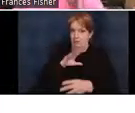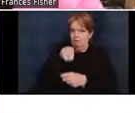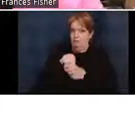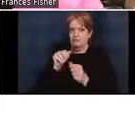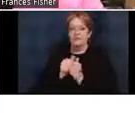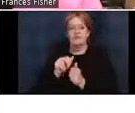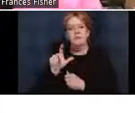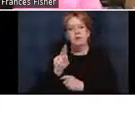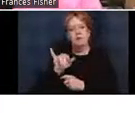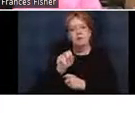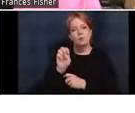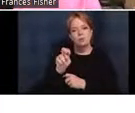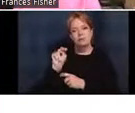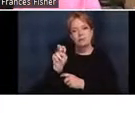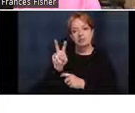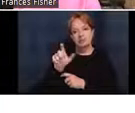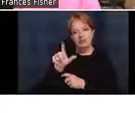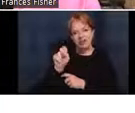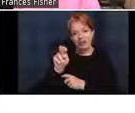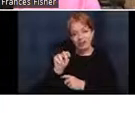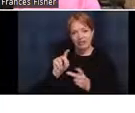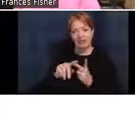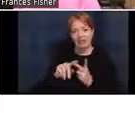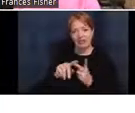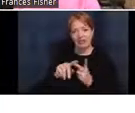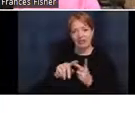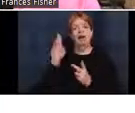Nevelson, Anne Hyatt Huntington, and Malvina Hoffman, who are also